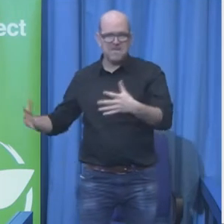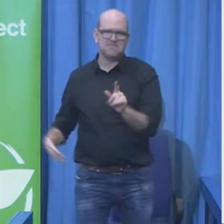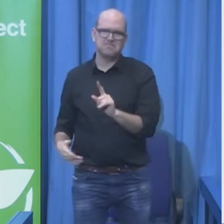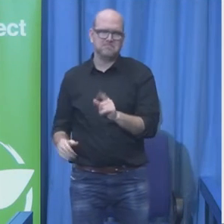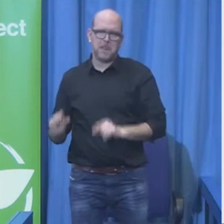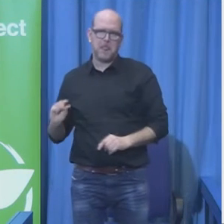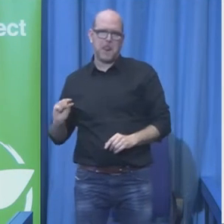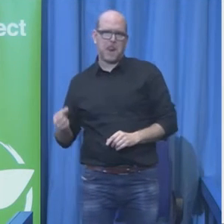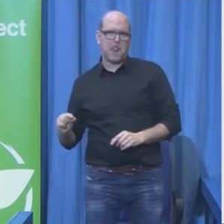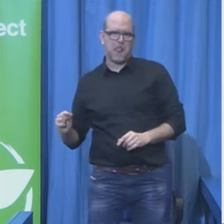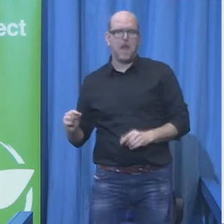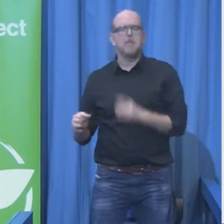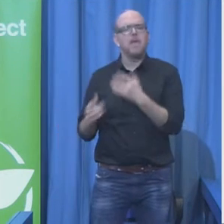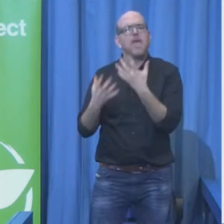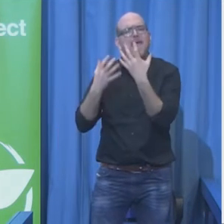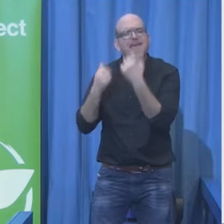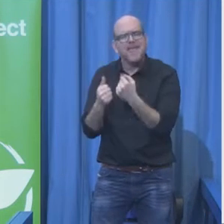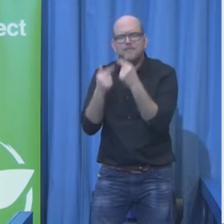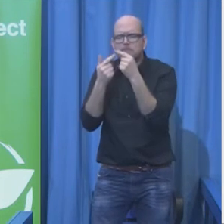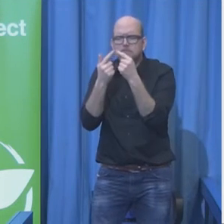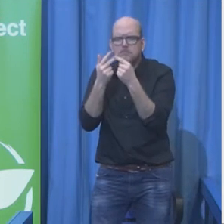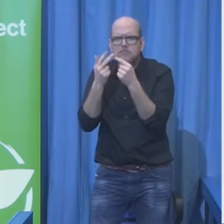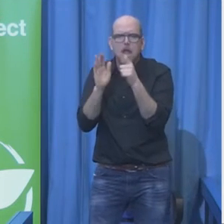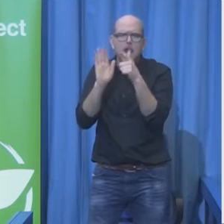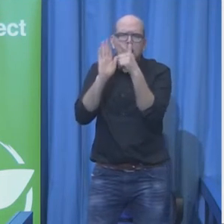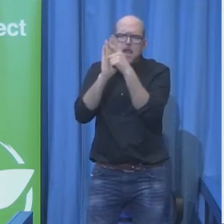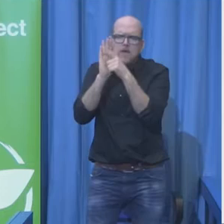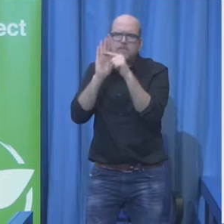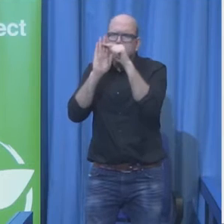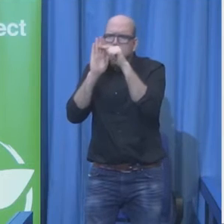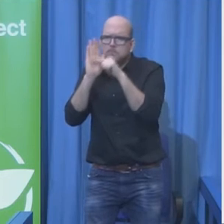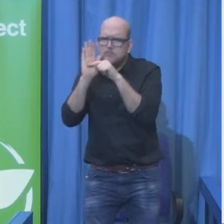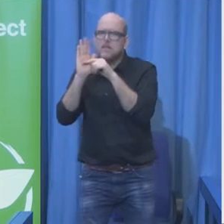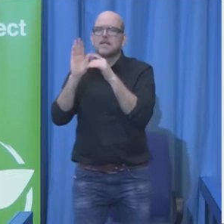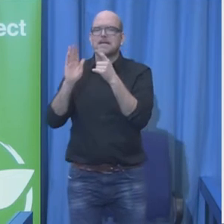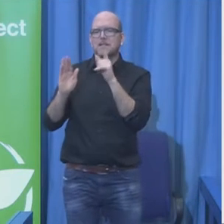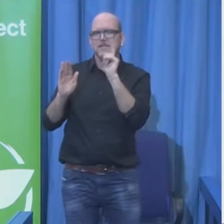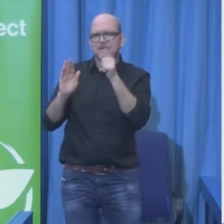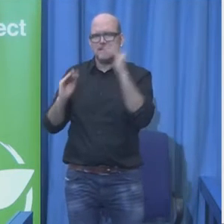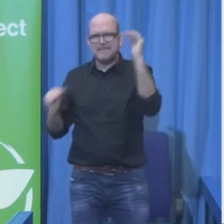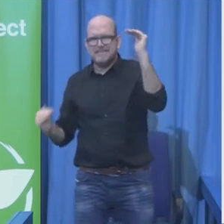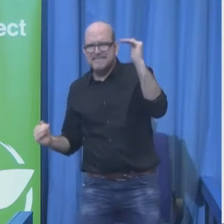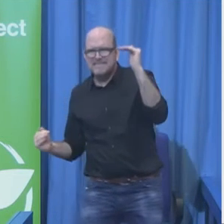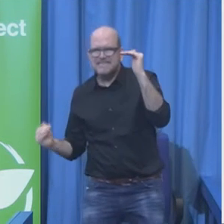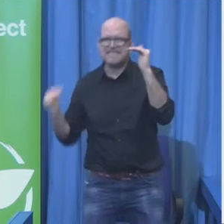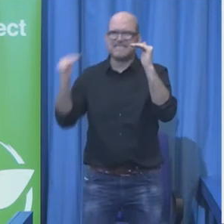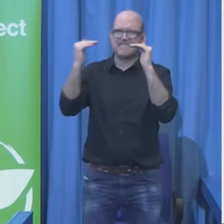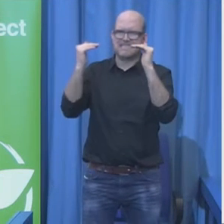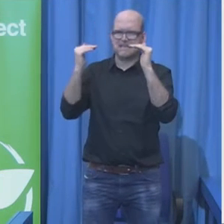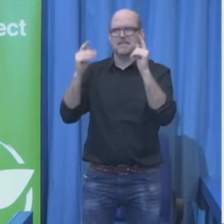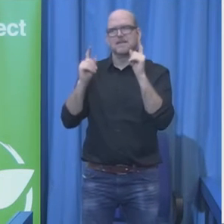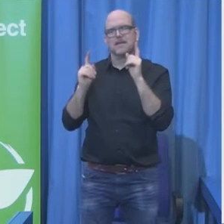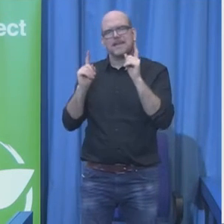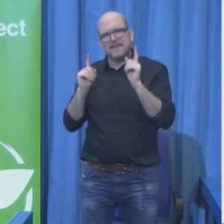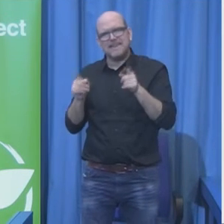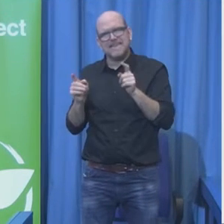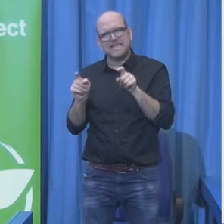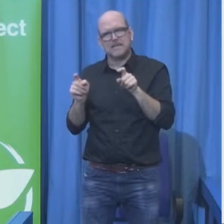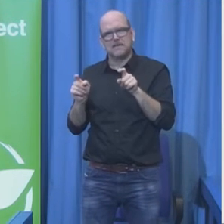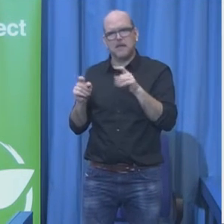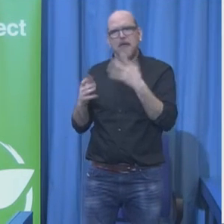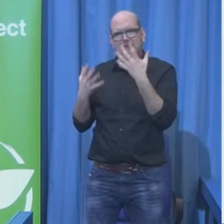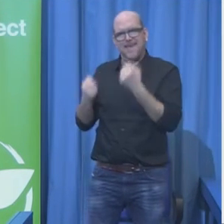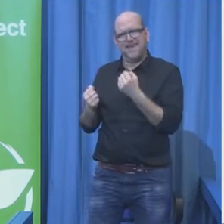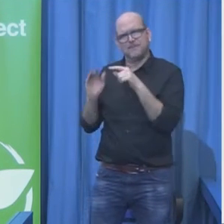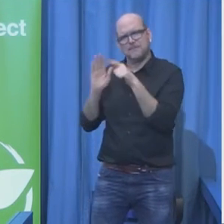law, and I hope to God that it will be legislated without too many deletions in